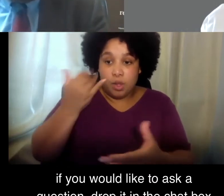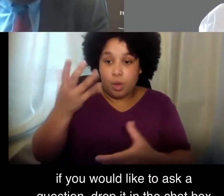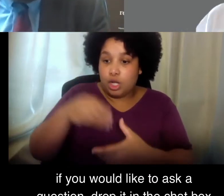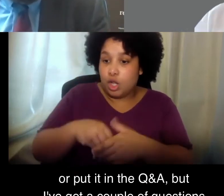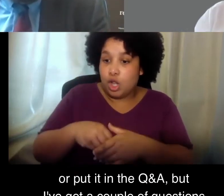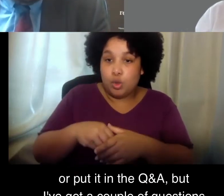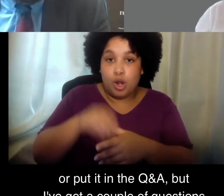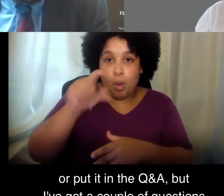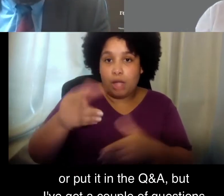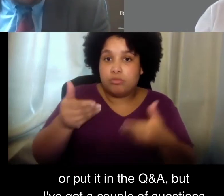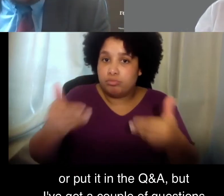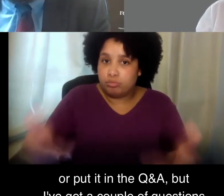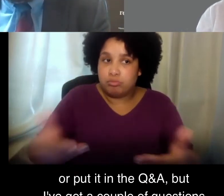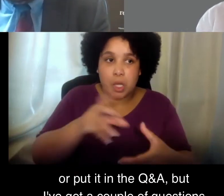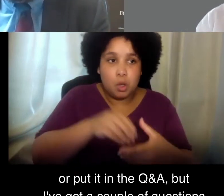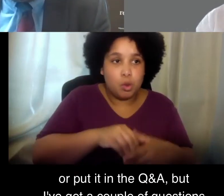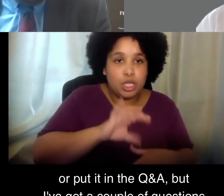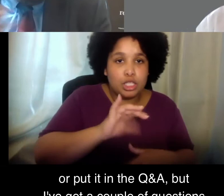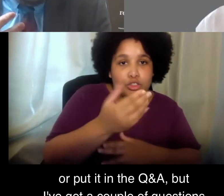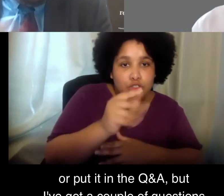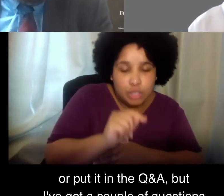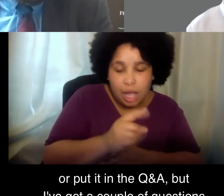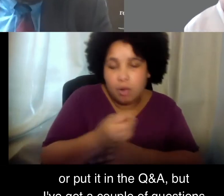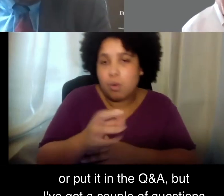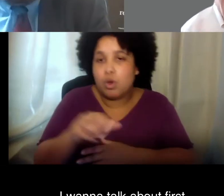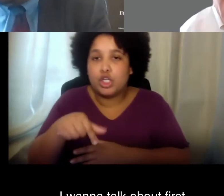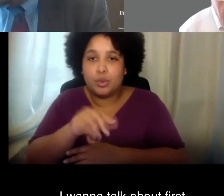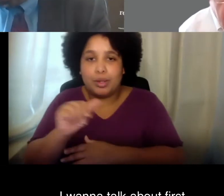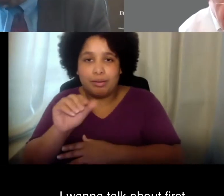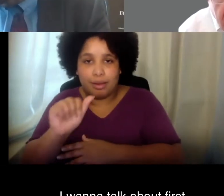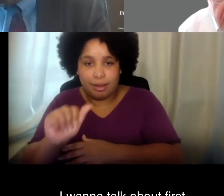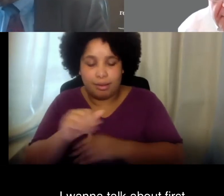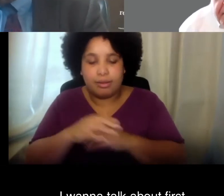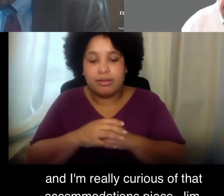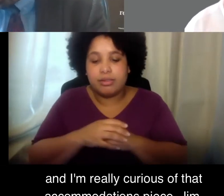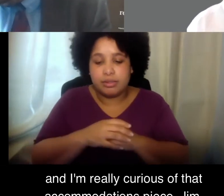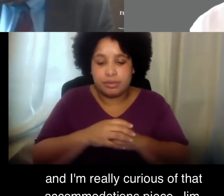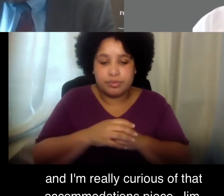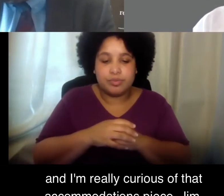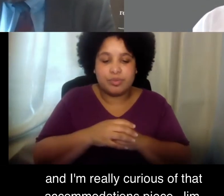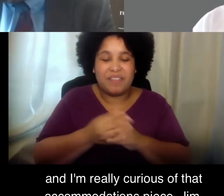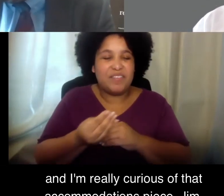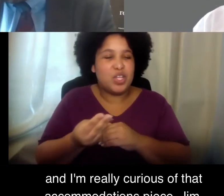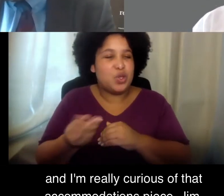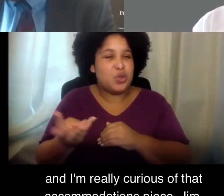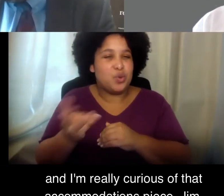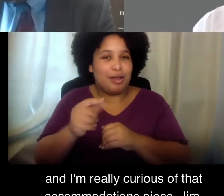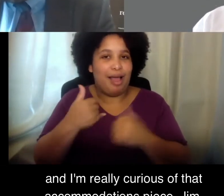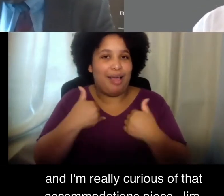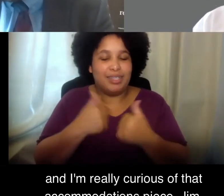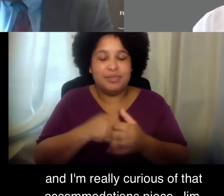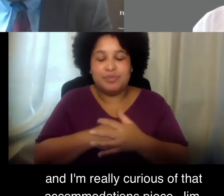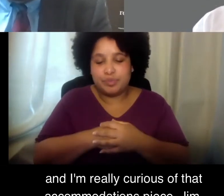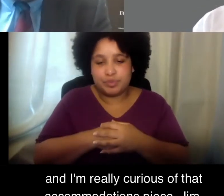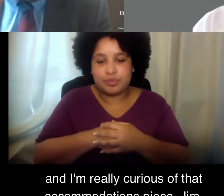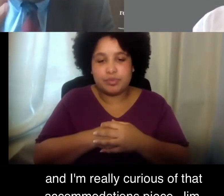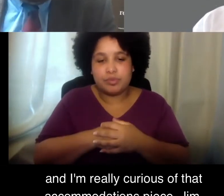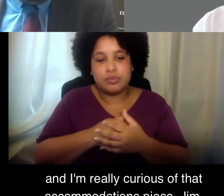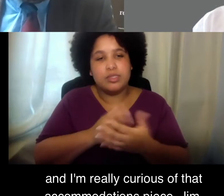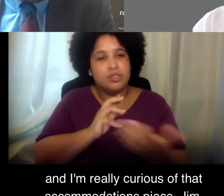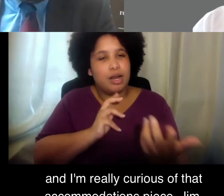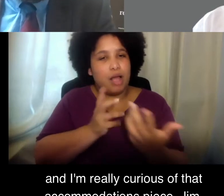the chat box or put it in the Q&A. But I've got a couple questions I want to talk about first. And I'm really curious, that accommodations